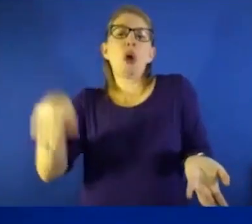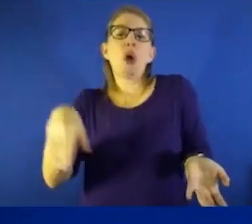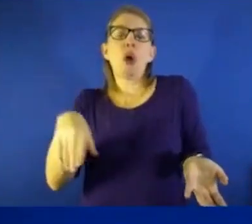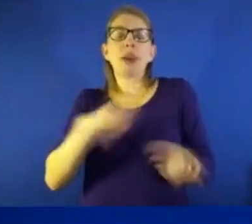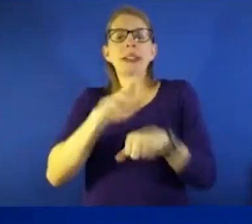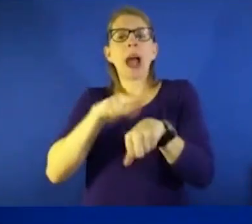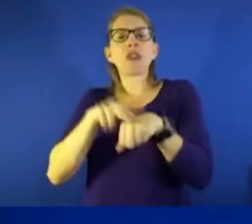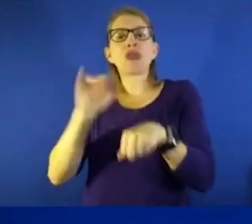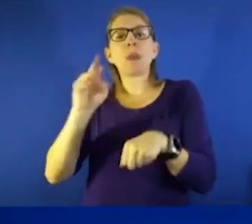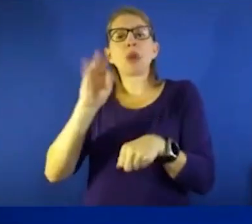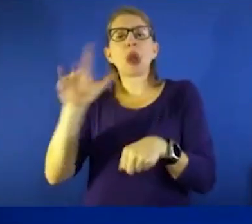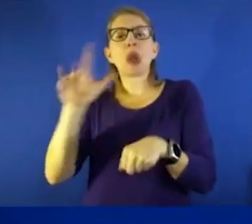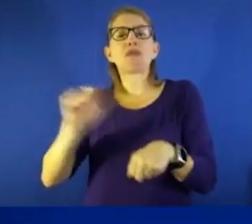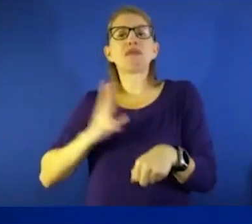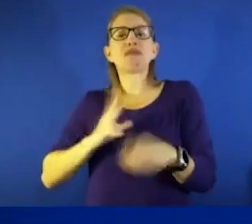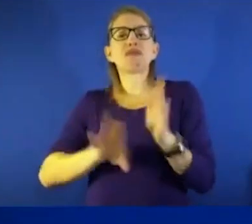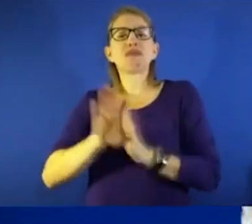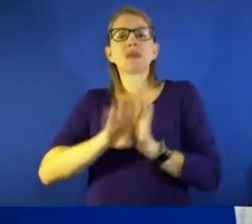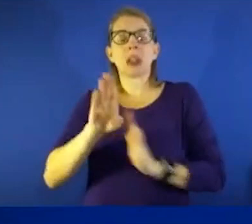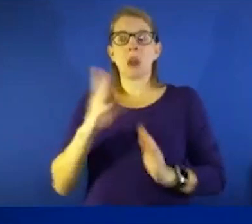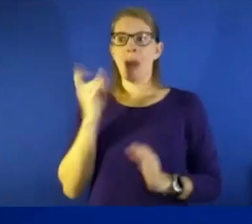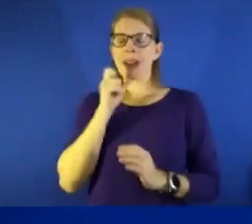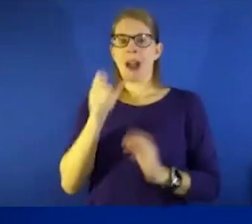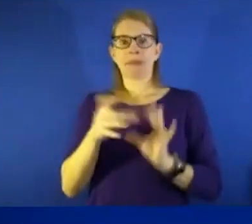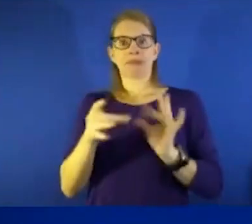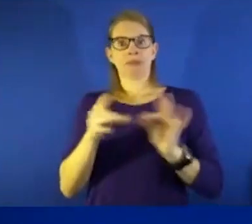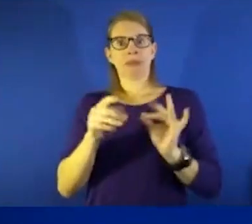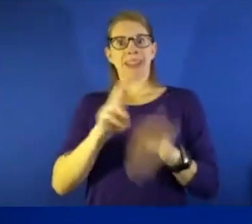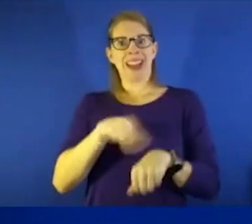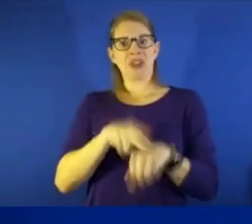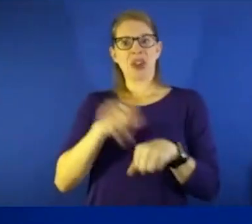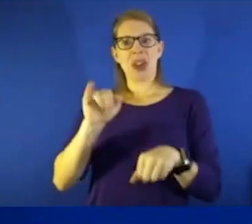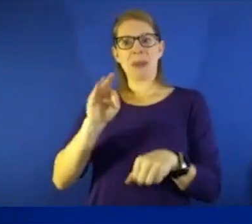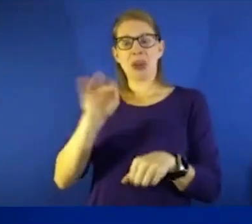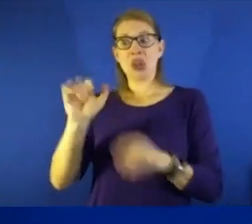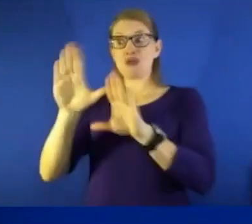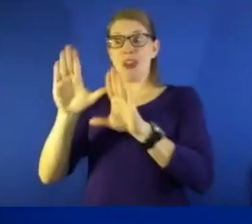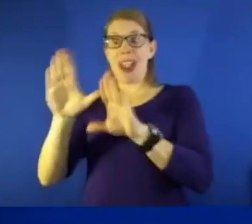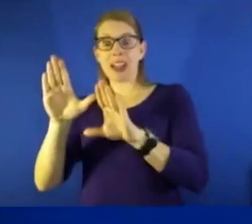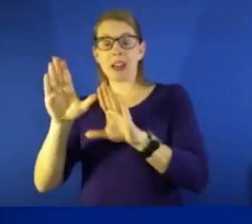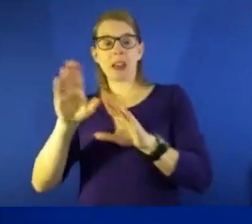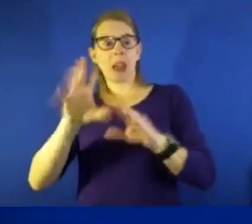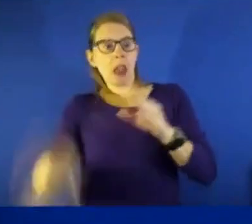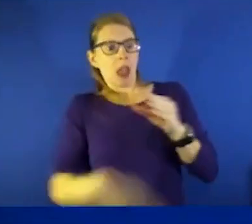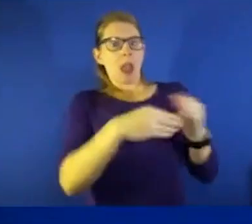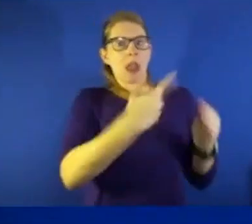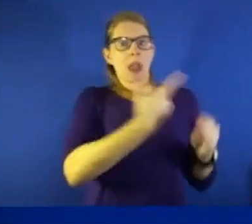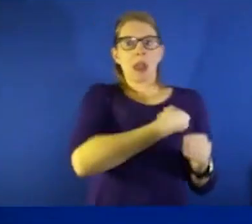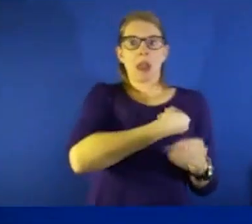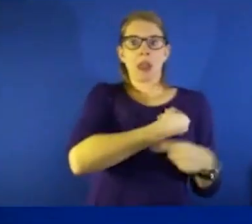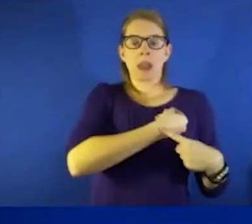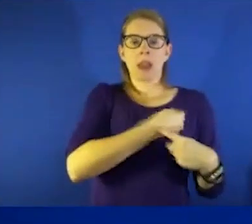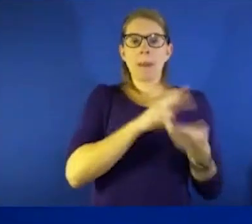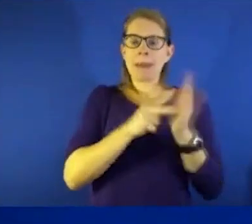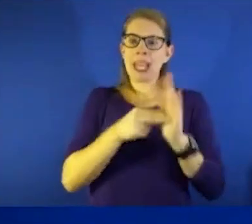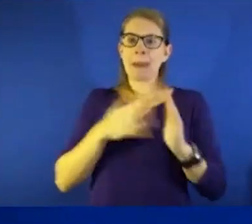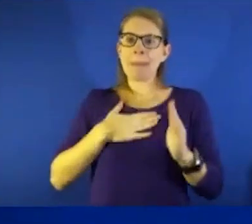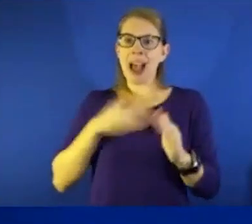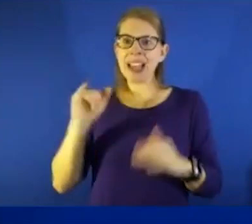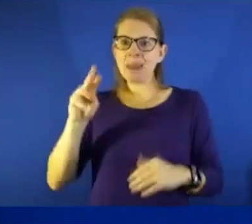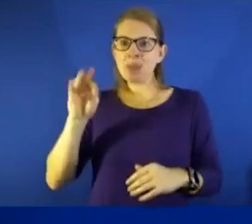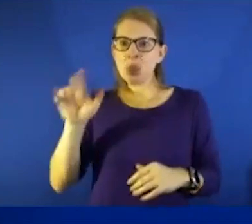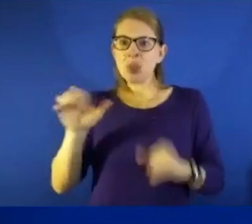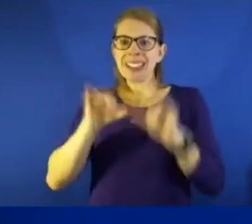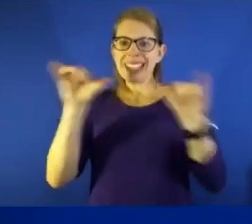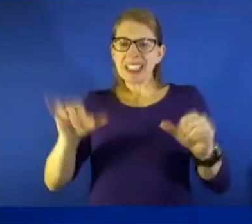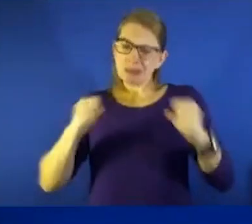say, natural immunity, if I've had it, great. Vaccination makes my immune system amazingly strong against